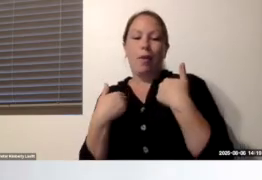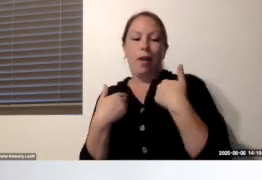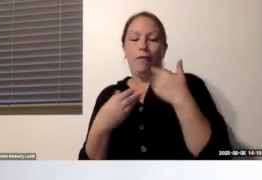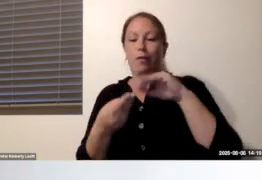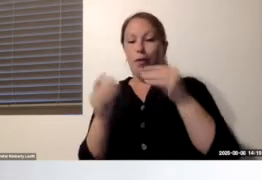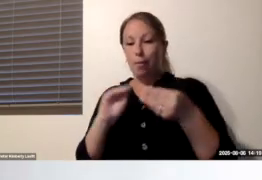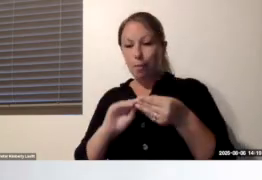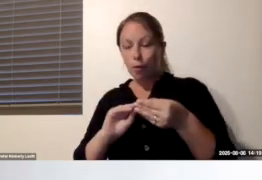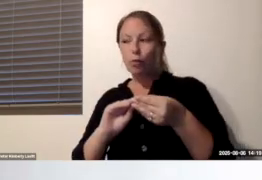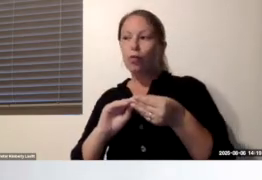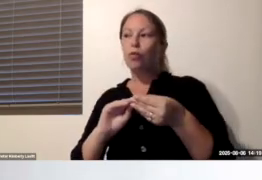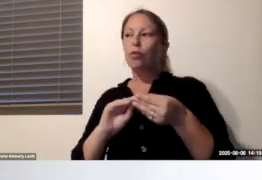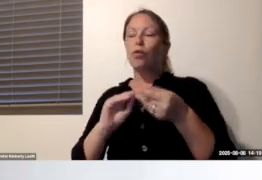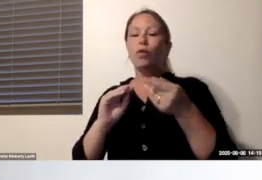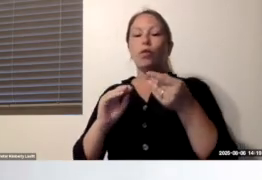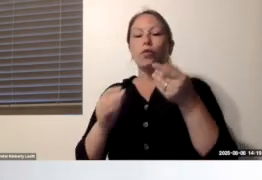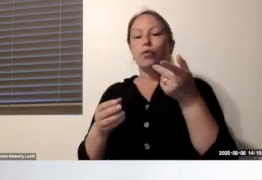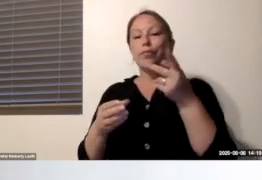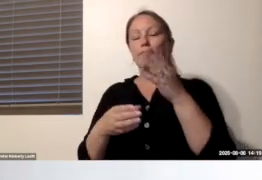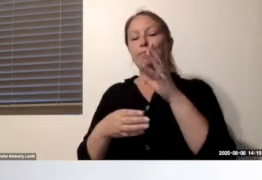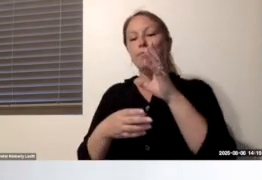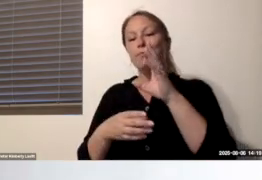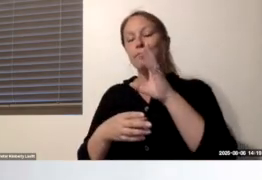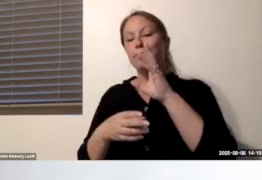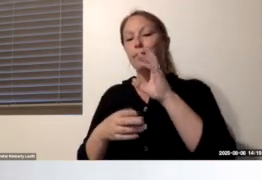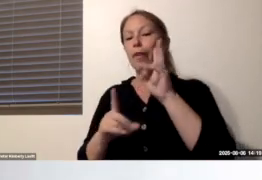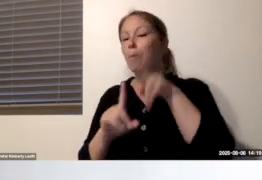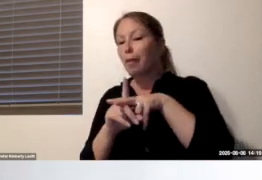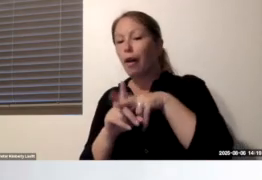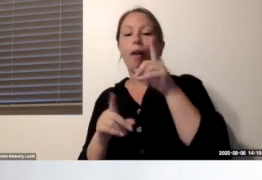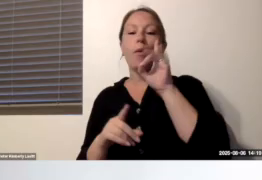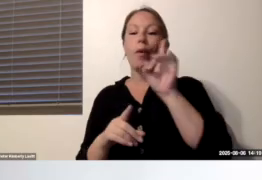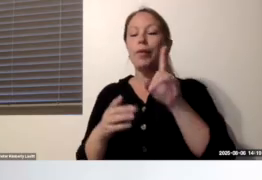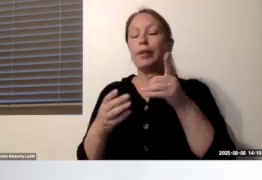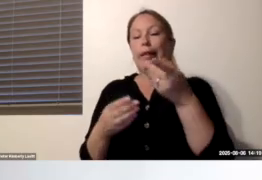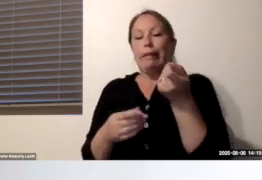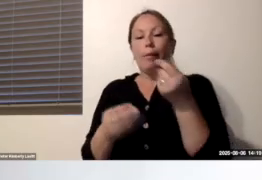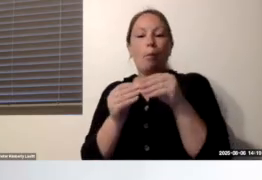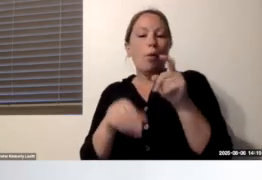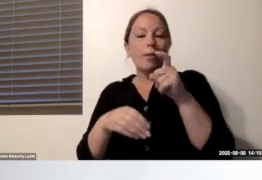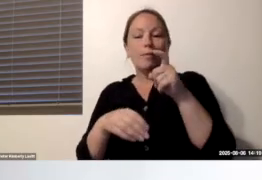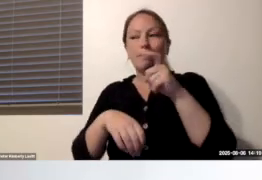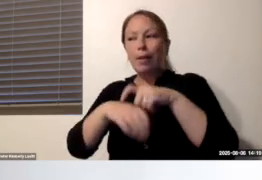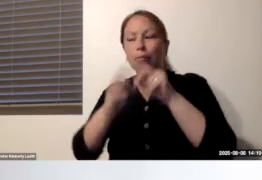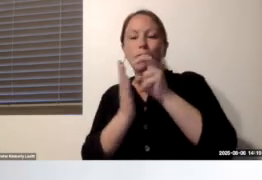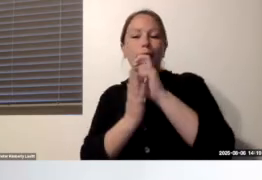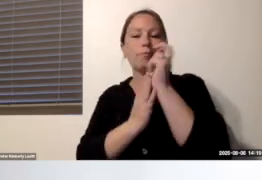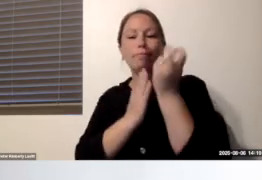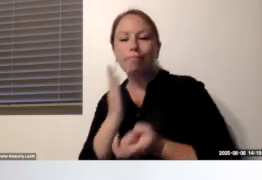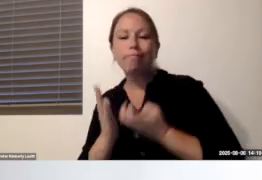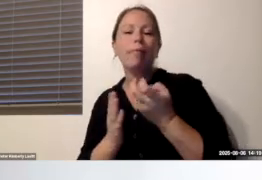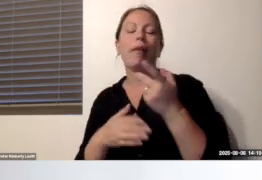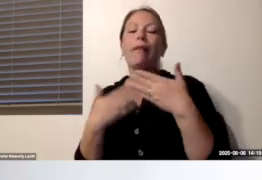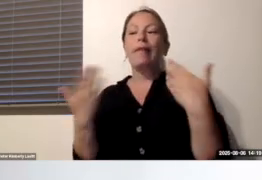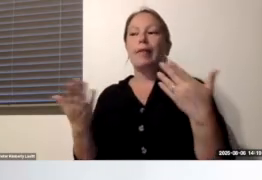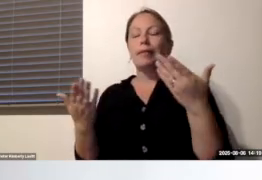of more like implementation focused work groups where we spend, I think, a bit more time in the weeds on the types of things that you're interested in.